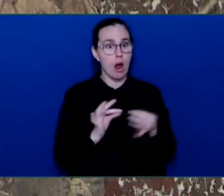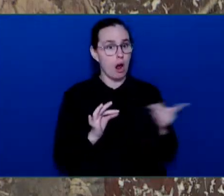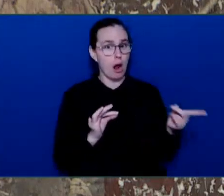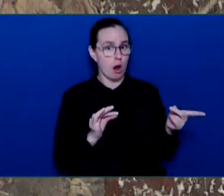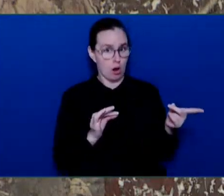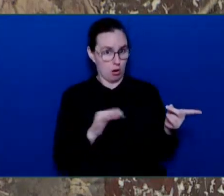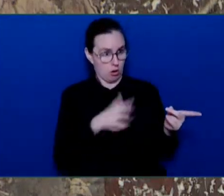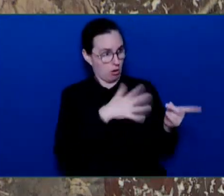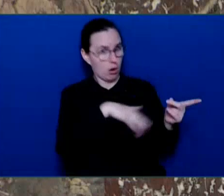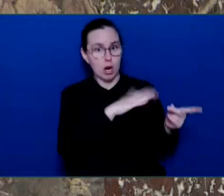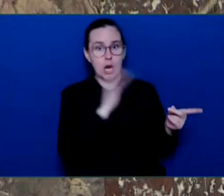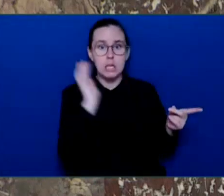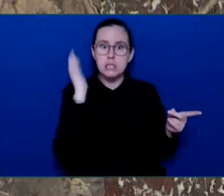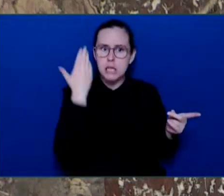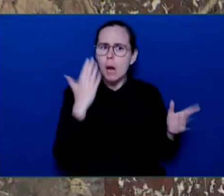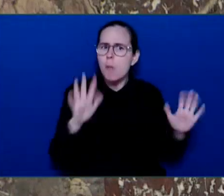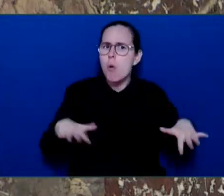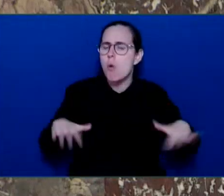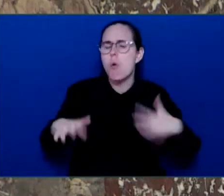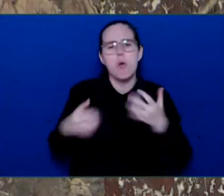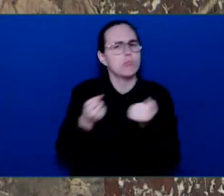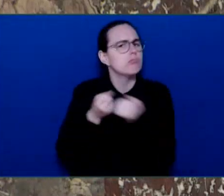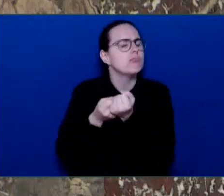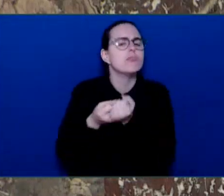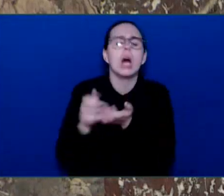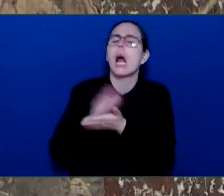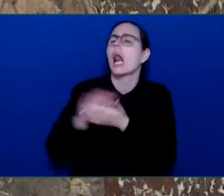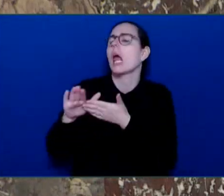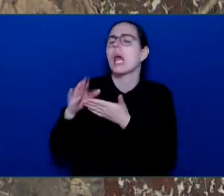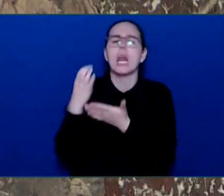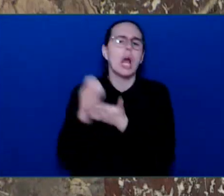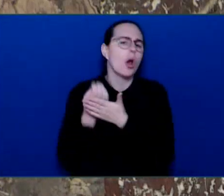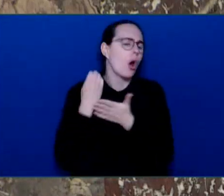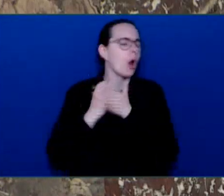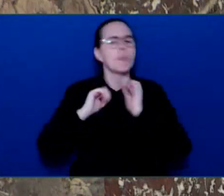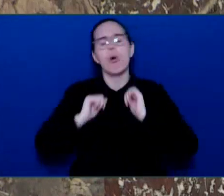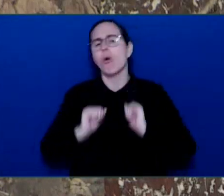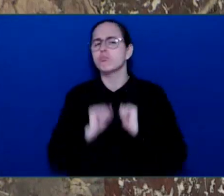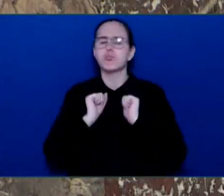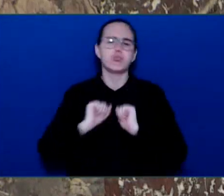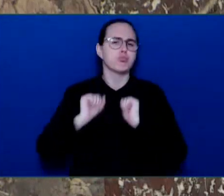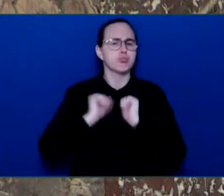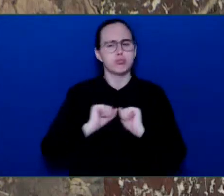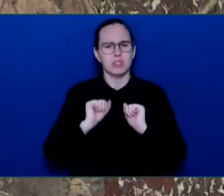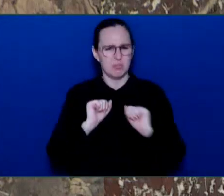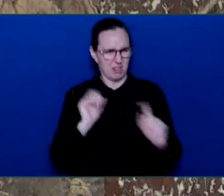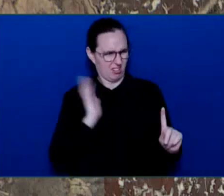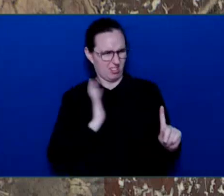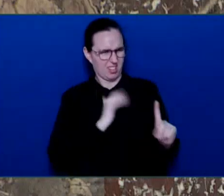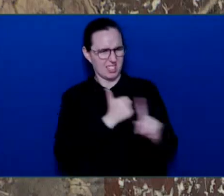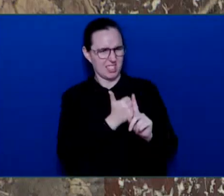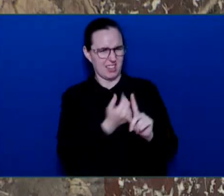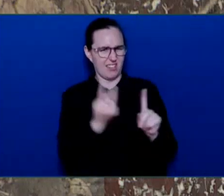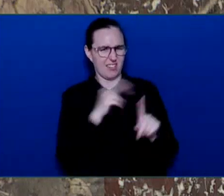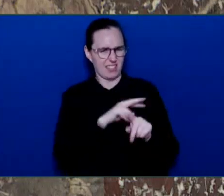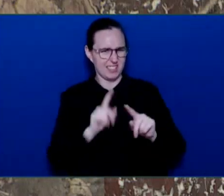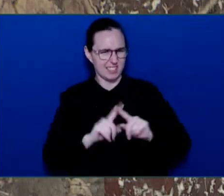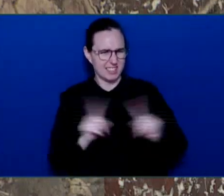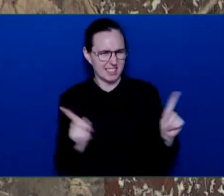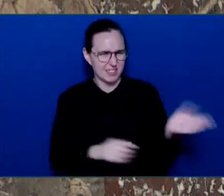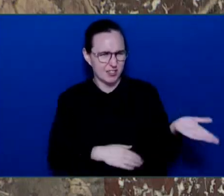climate plan. They just released their climate plan. It says their big plan is we're going to put out the fires. Okay, well, that's a good